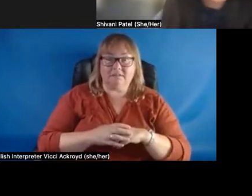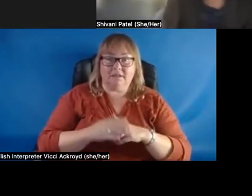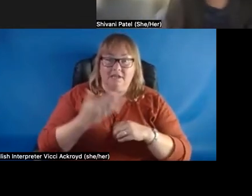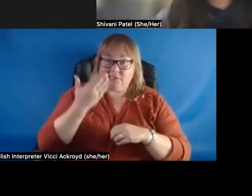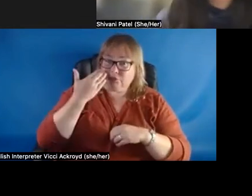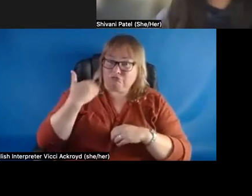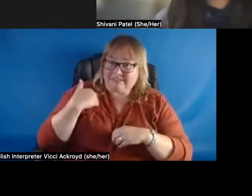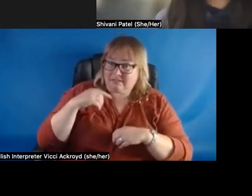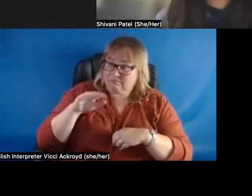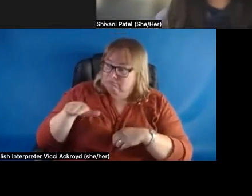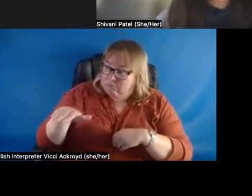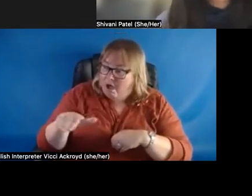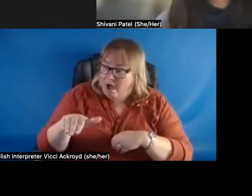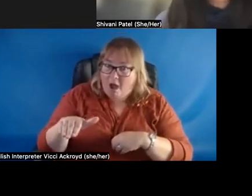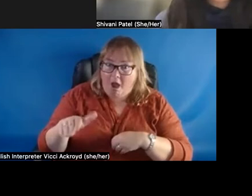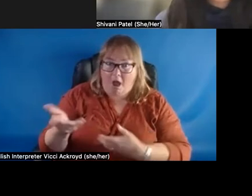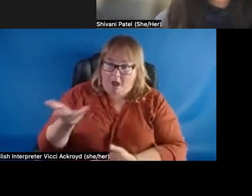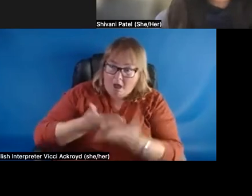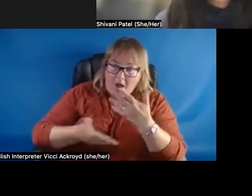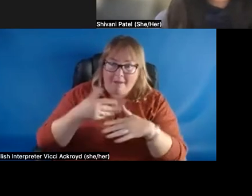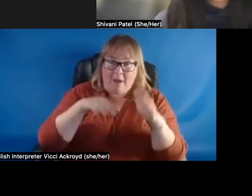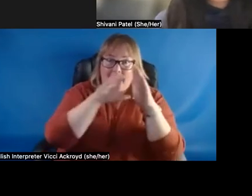experiences regarding the caste system. Yeah.